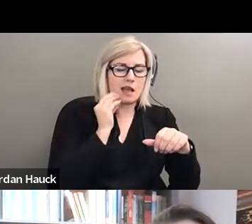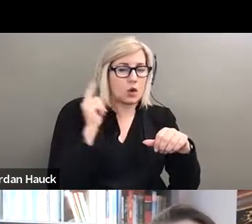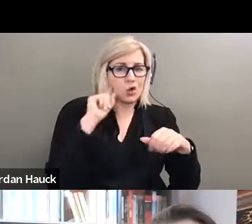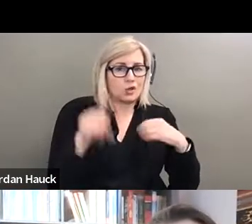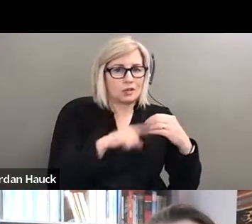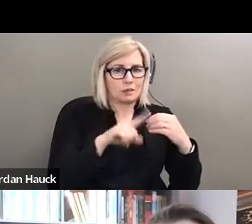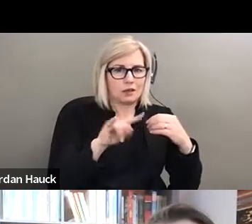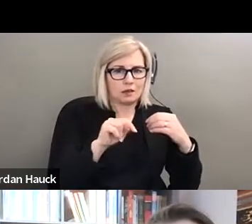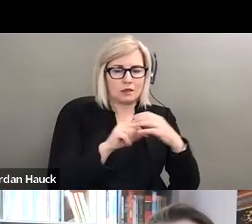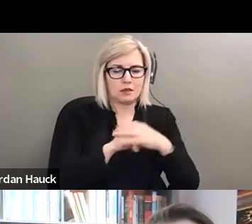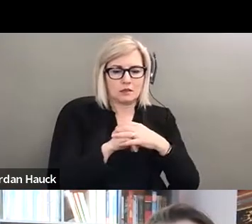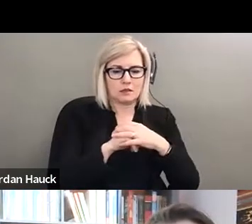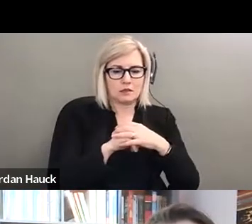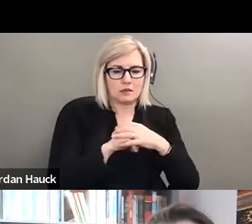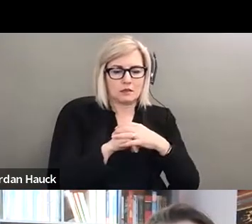about it, but